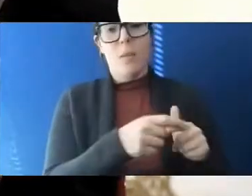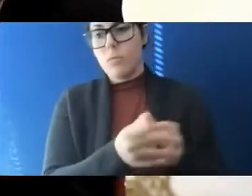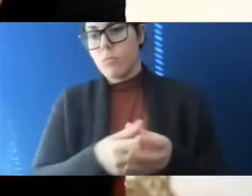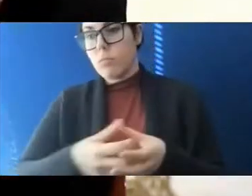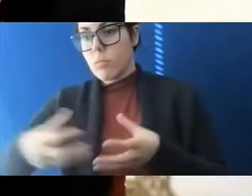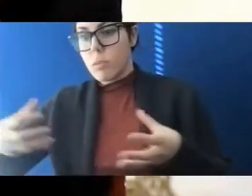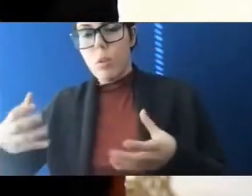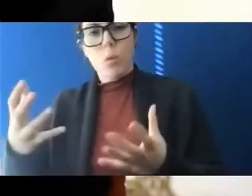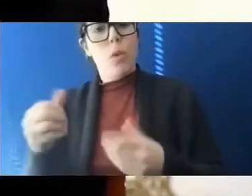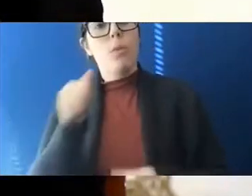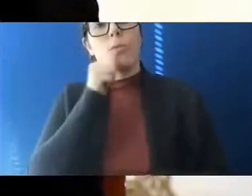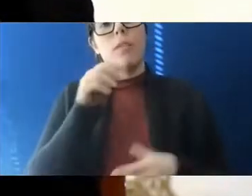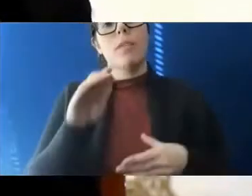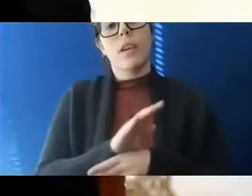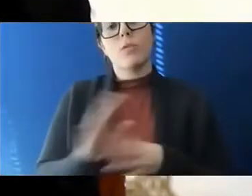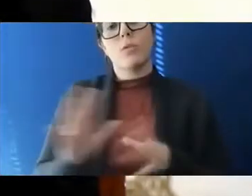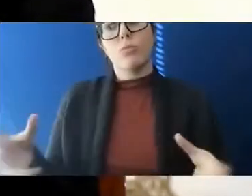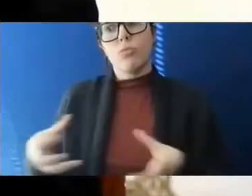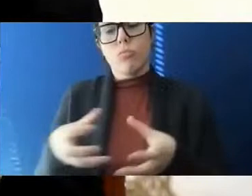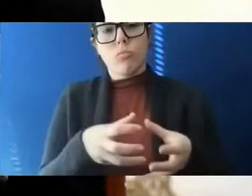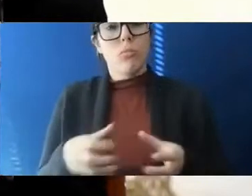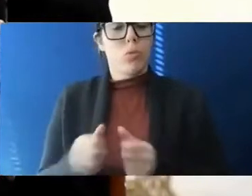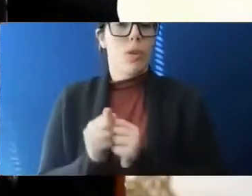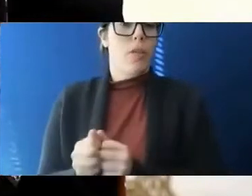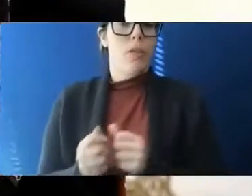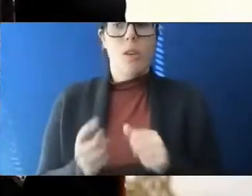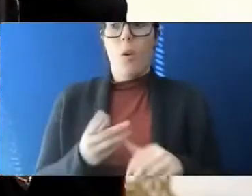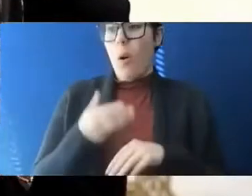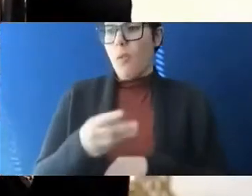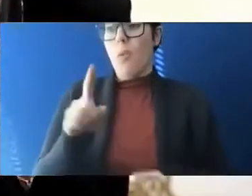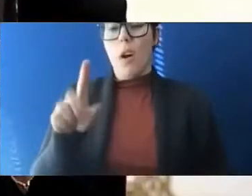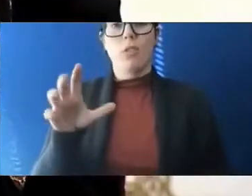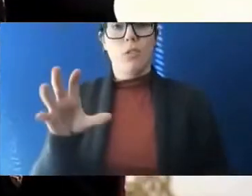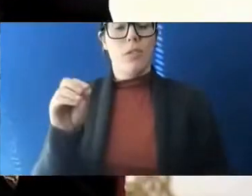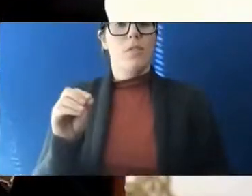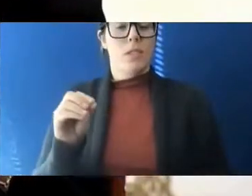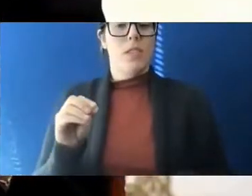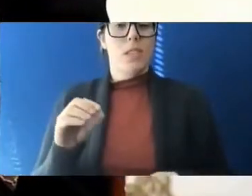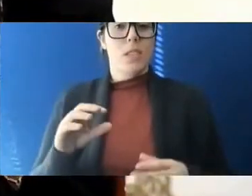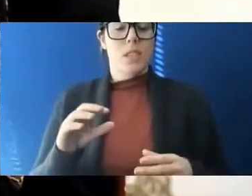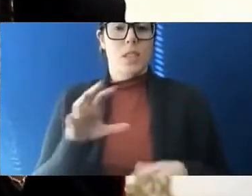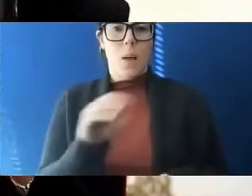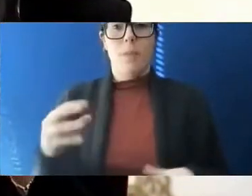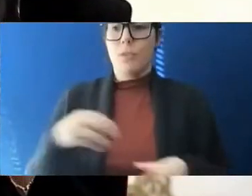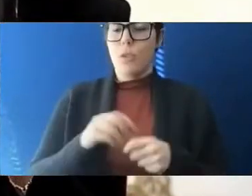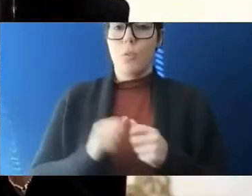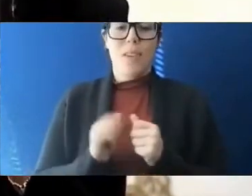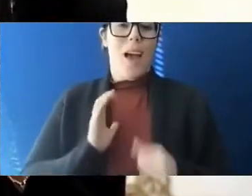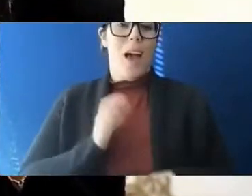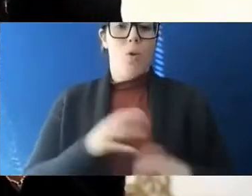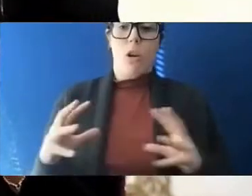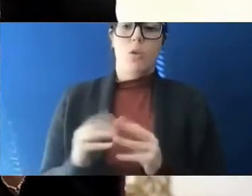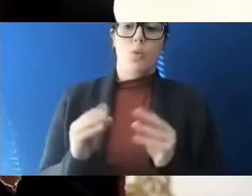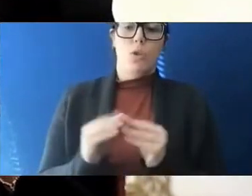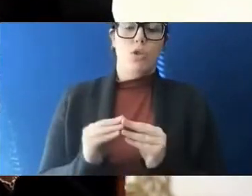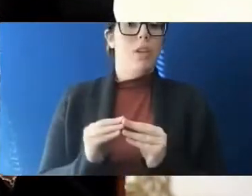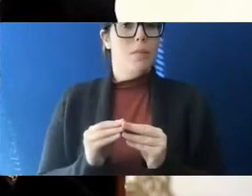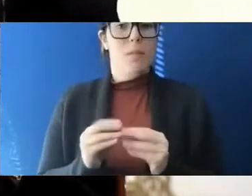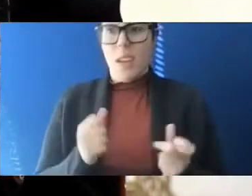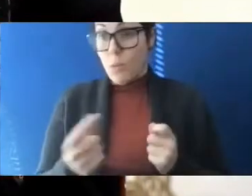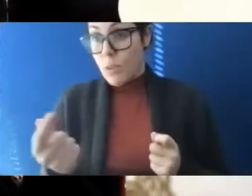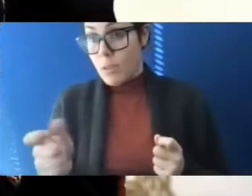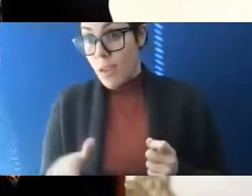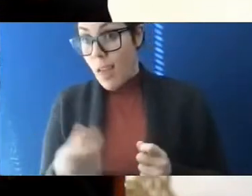sector coming together. We now have more than 150 companies in the consortium. Love to include anyone else who would take the certificate and